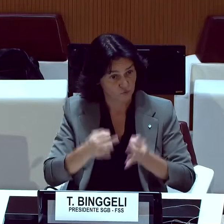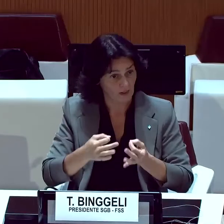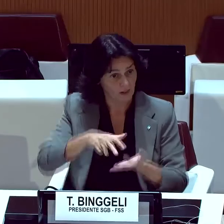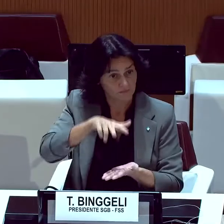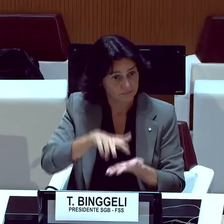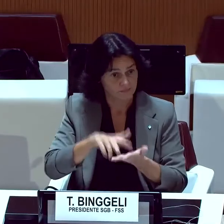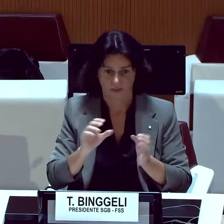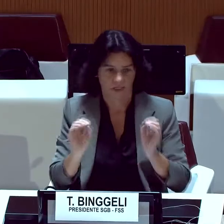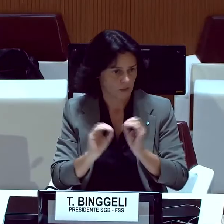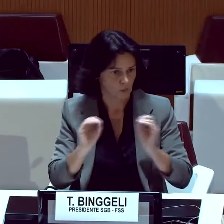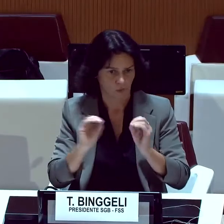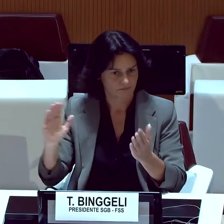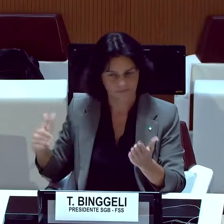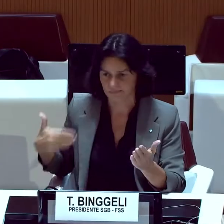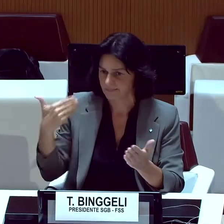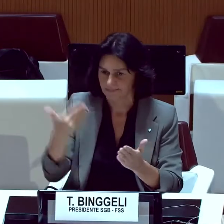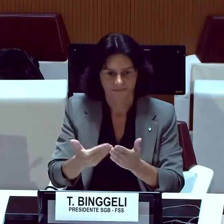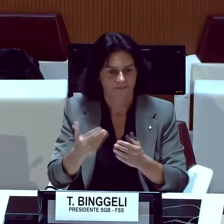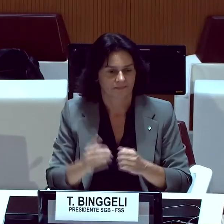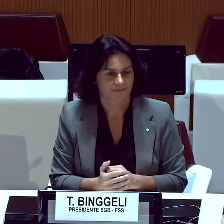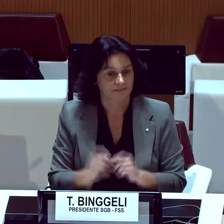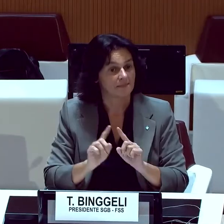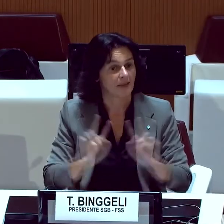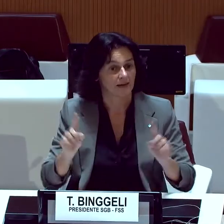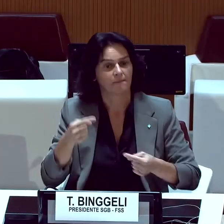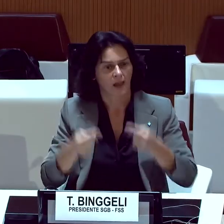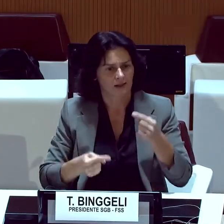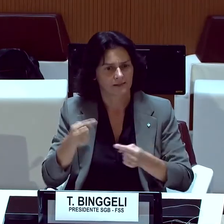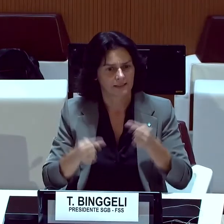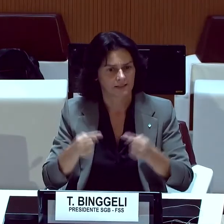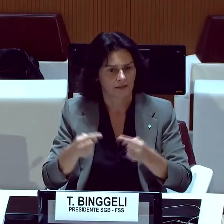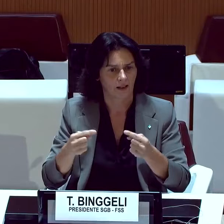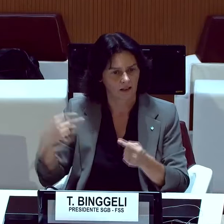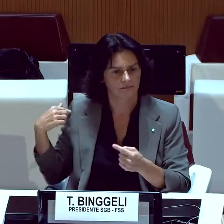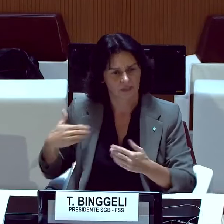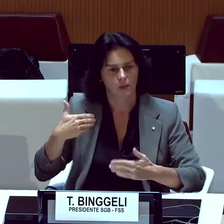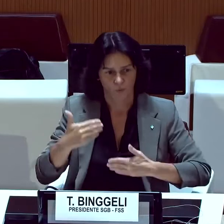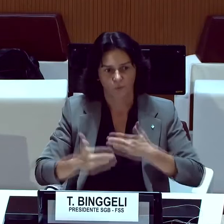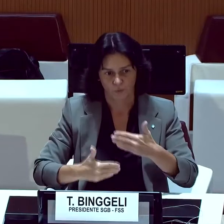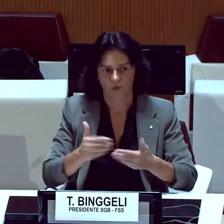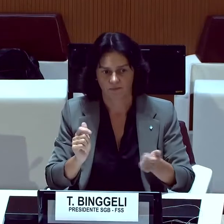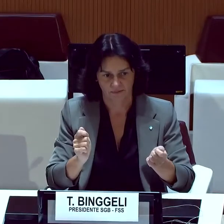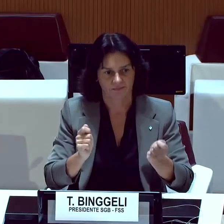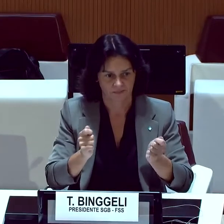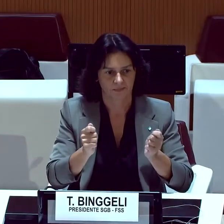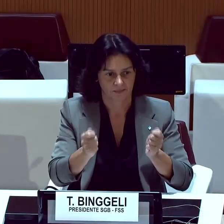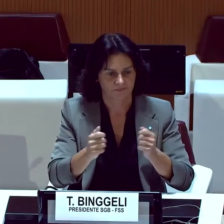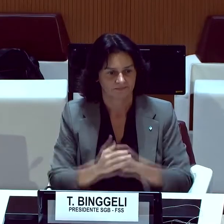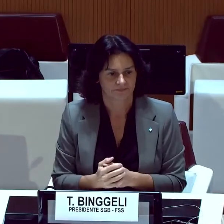In Switzerland, on a national level, we do not actually have our 3 sign languages recognized at a legal